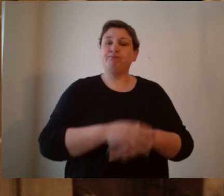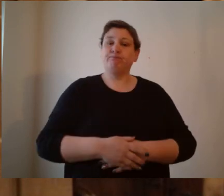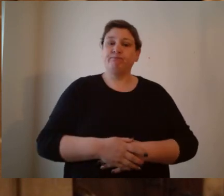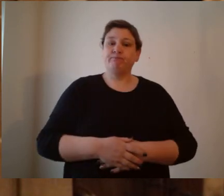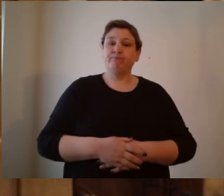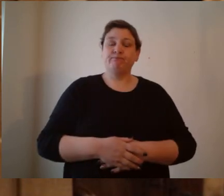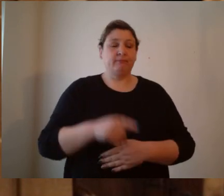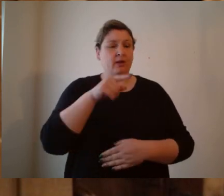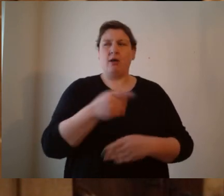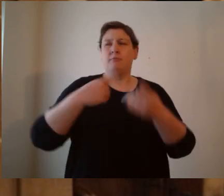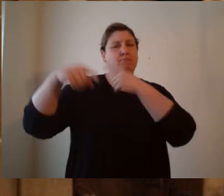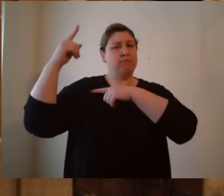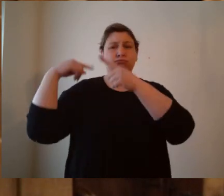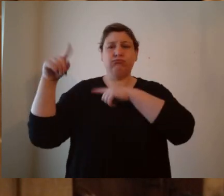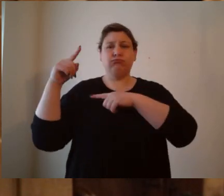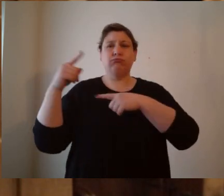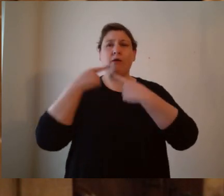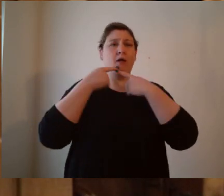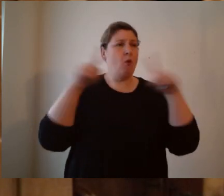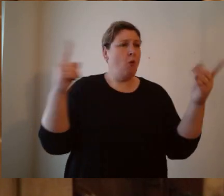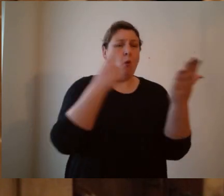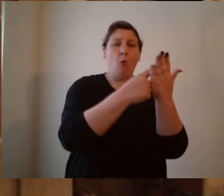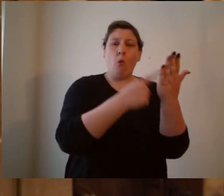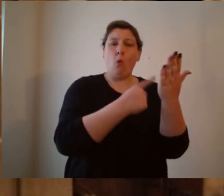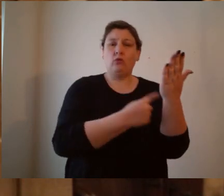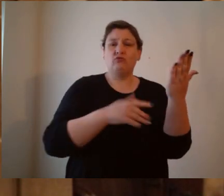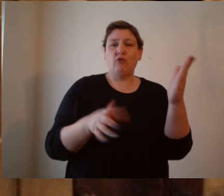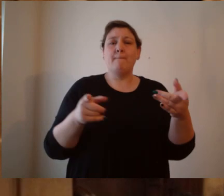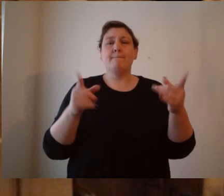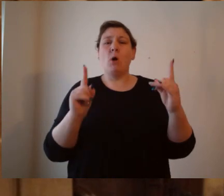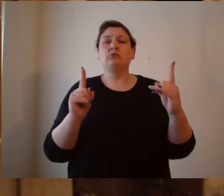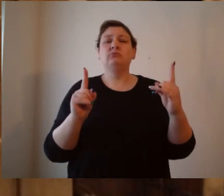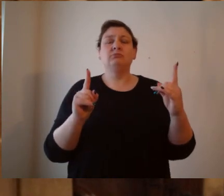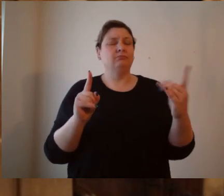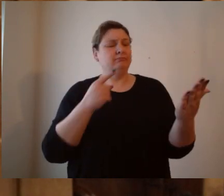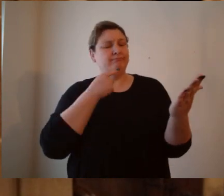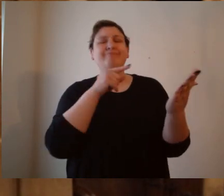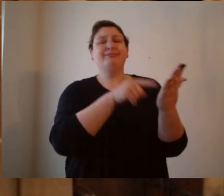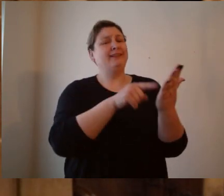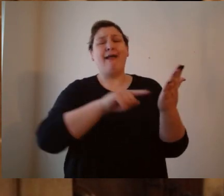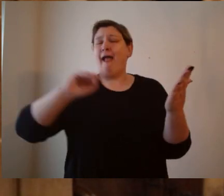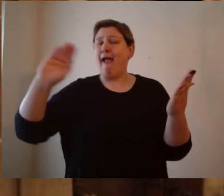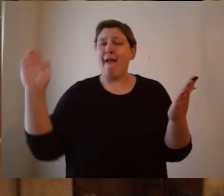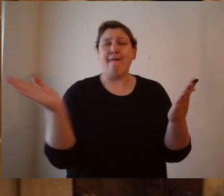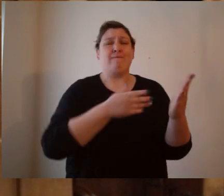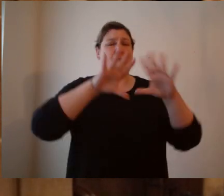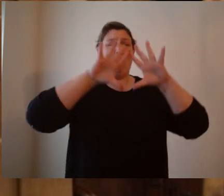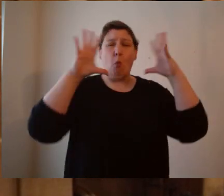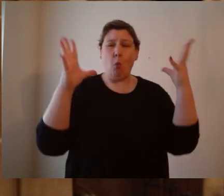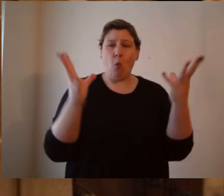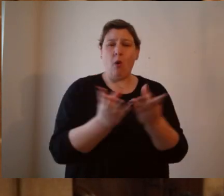In those days, a decree went out from Emperor Augustus that all the